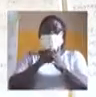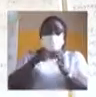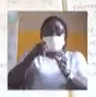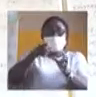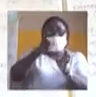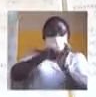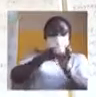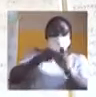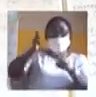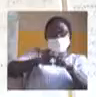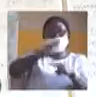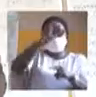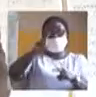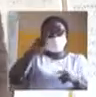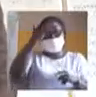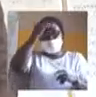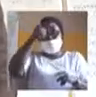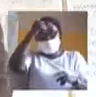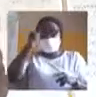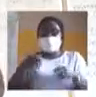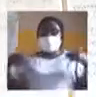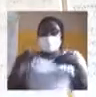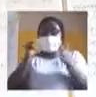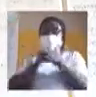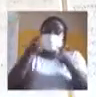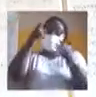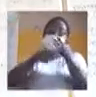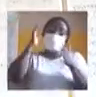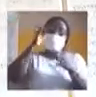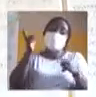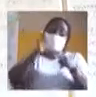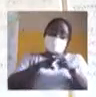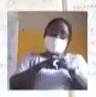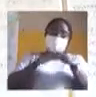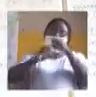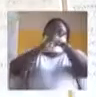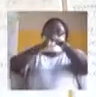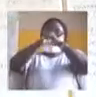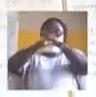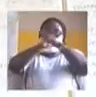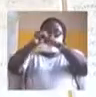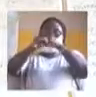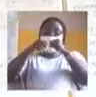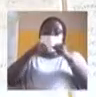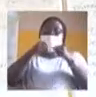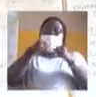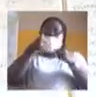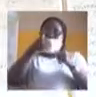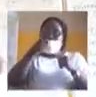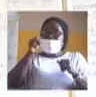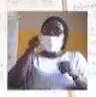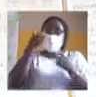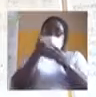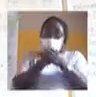Then advertisement. A good advertisement of a commodity can lead to an increase in demand for it,